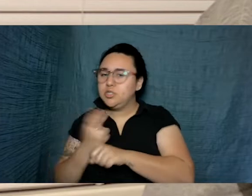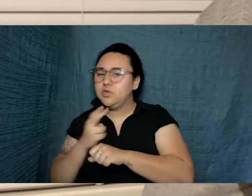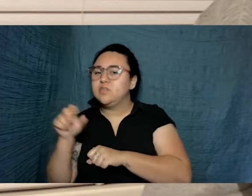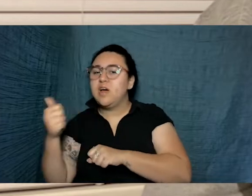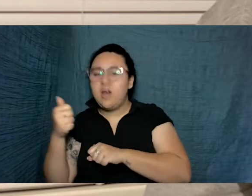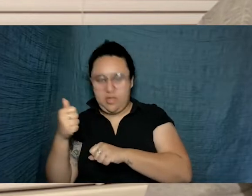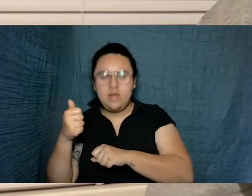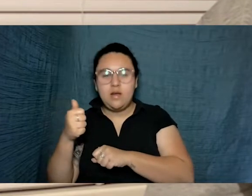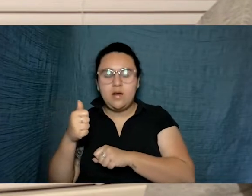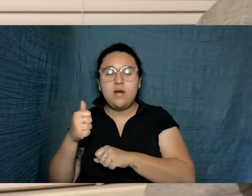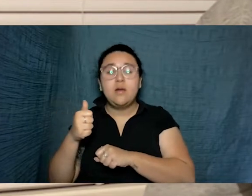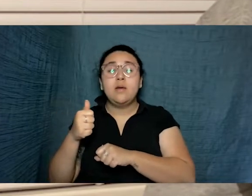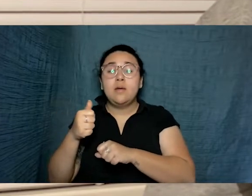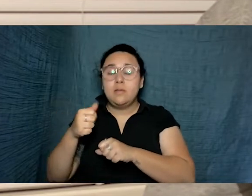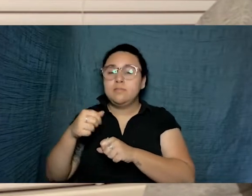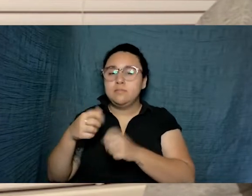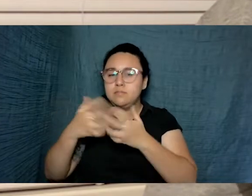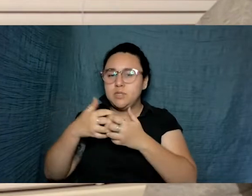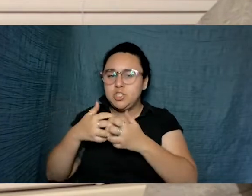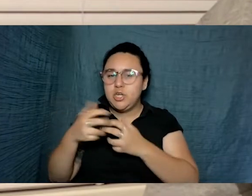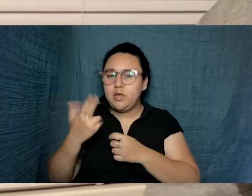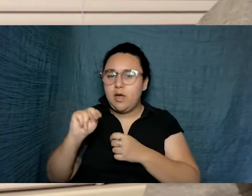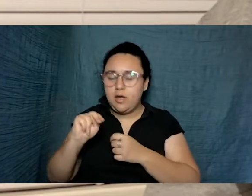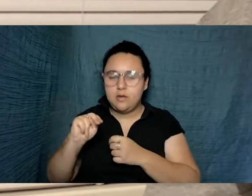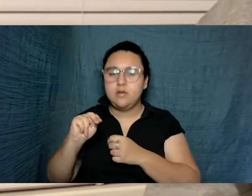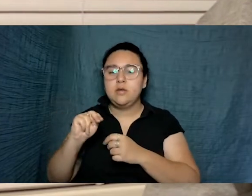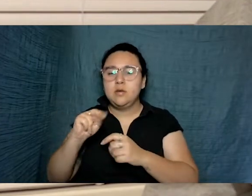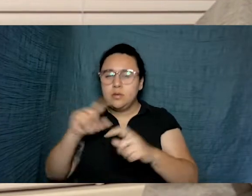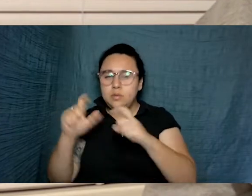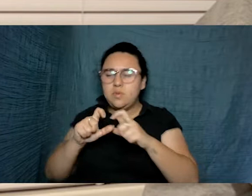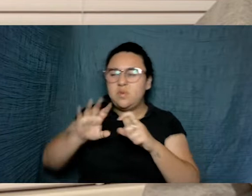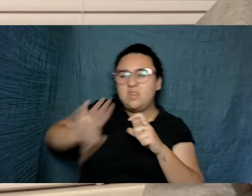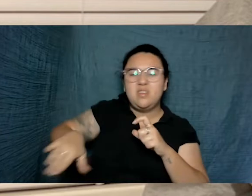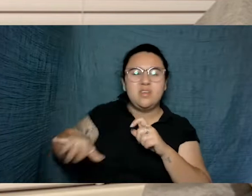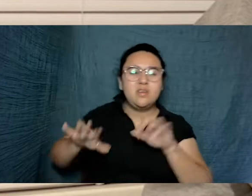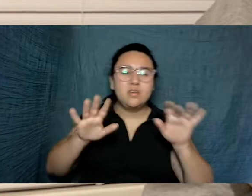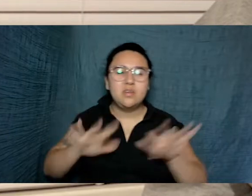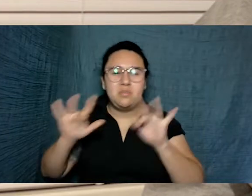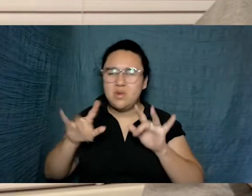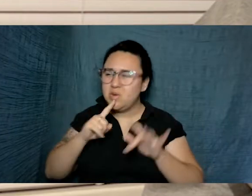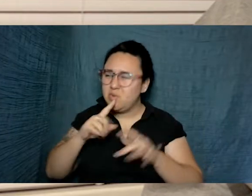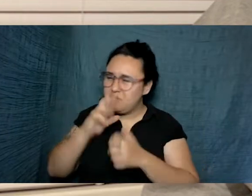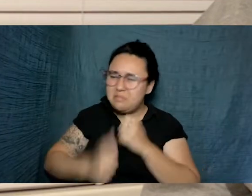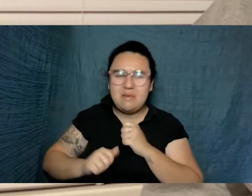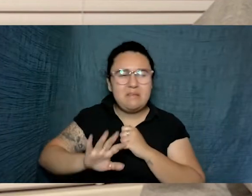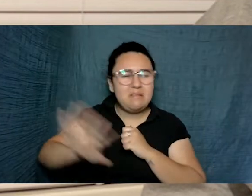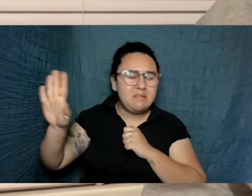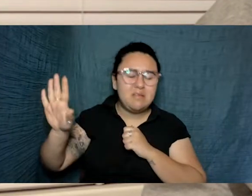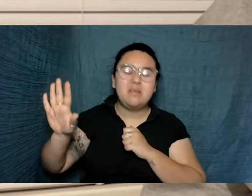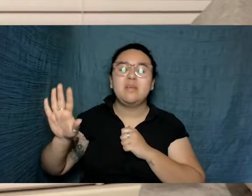Charlie coax machine gun instead of the 25. I slapped away the CPU's protestations with a savagely executed